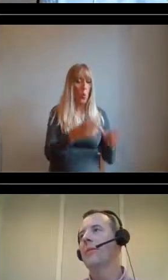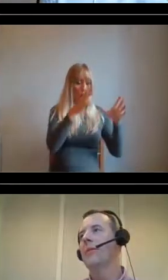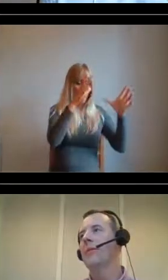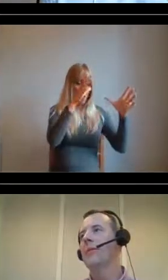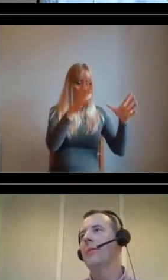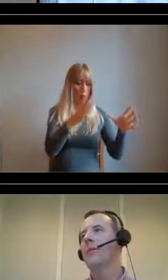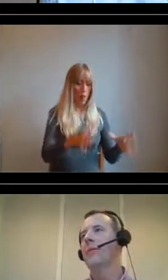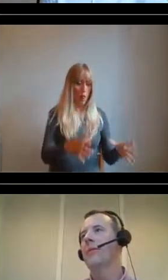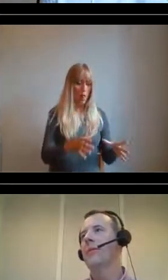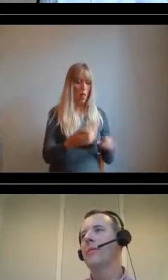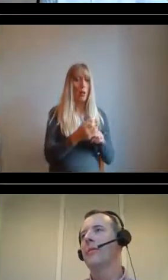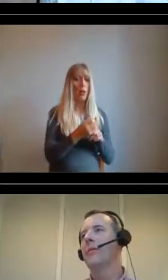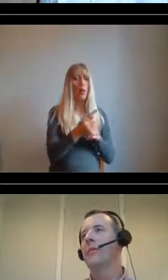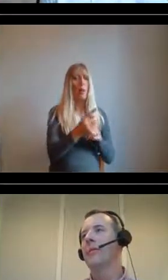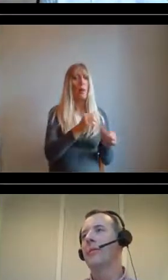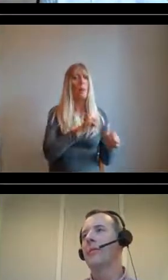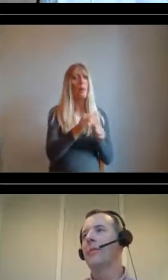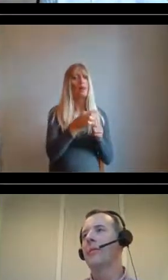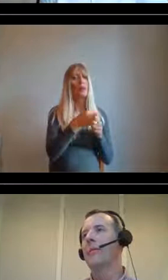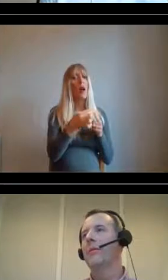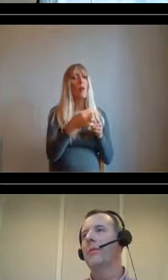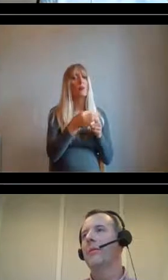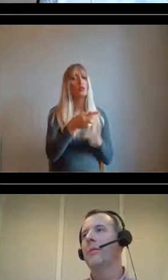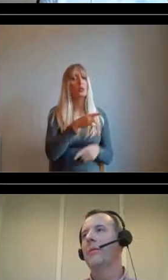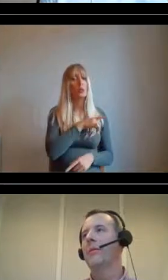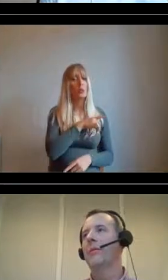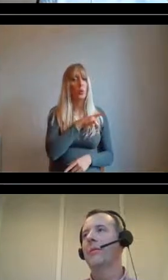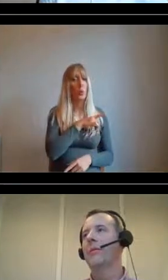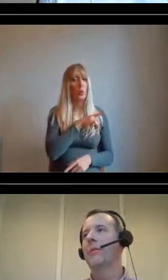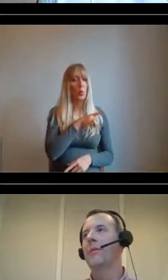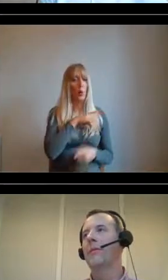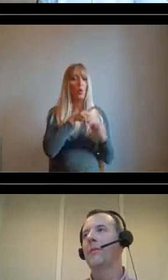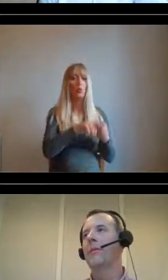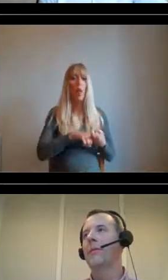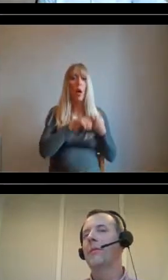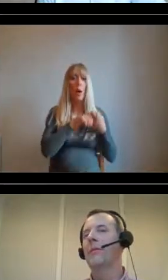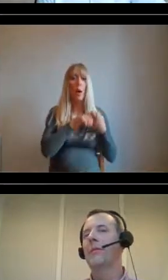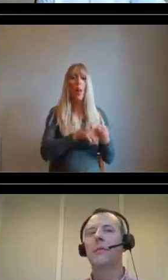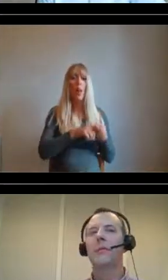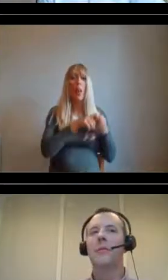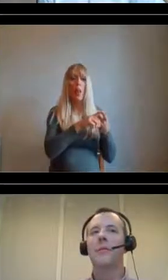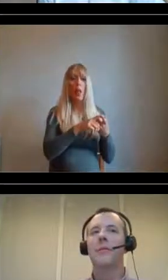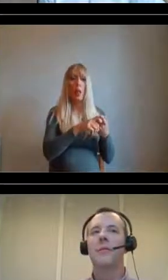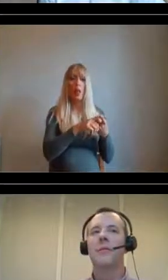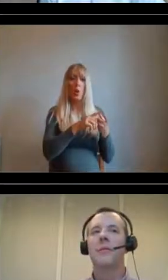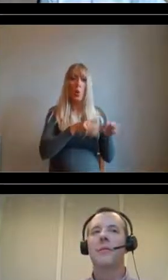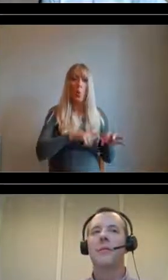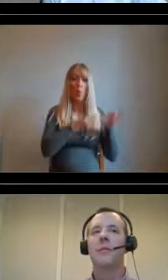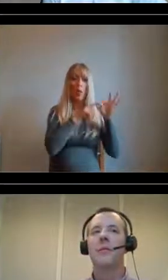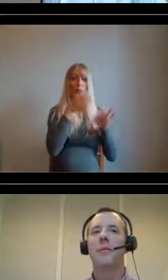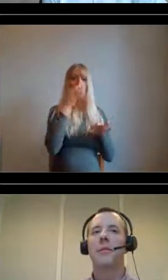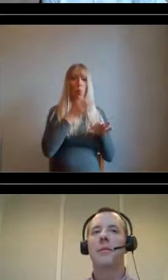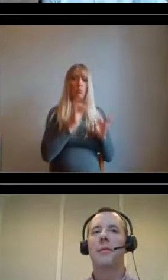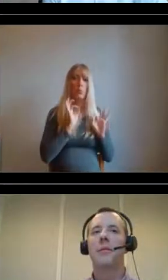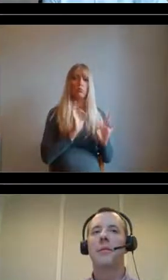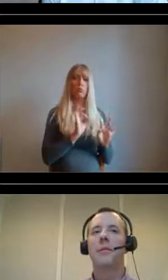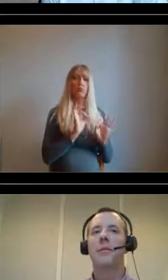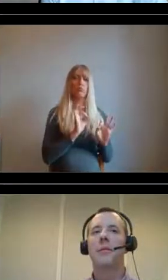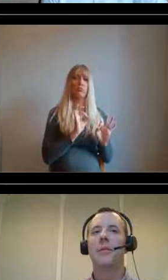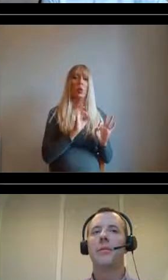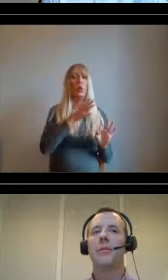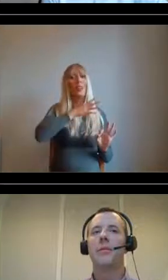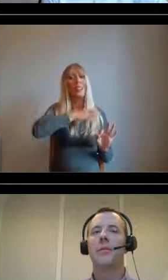nearby mains was a better option in terms of reliability and water quality. We do need